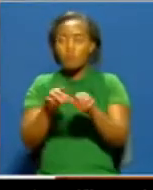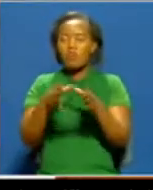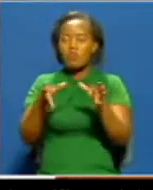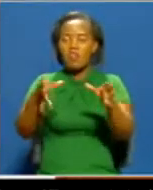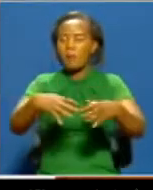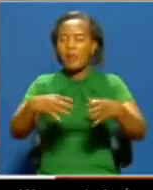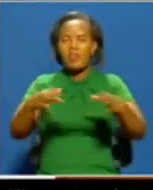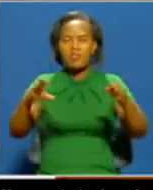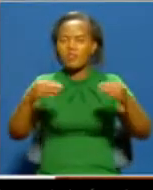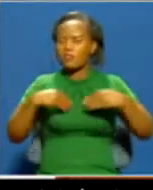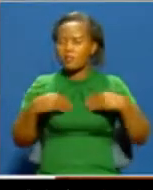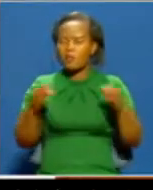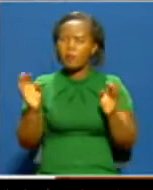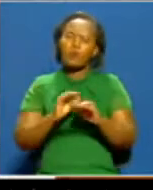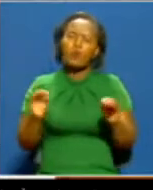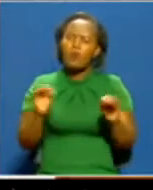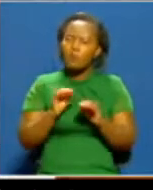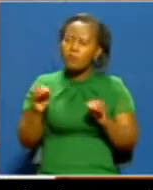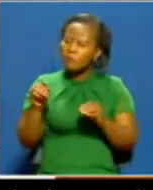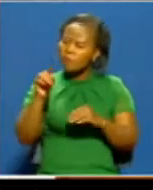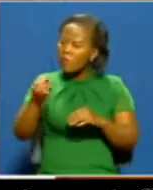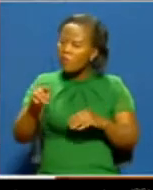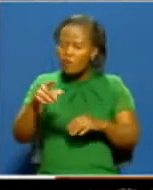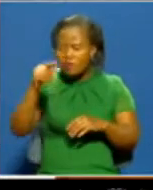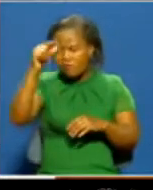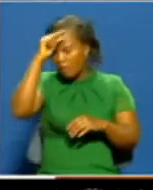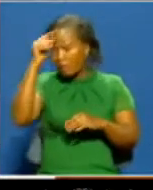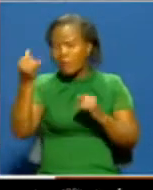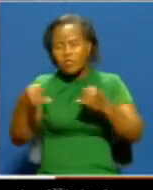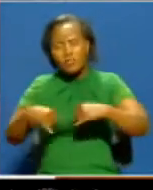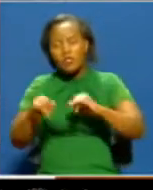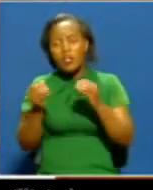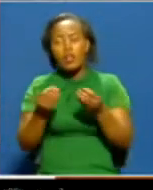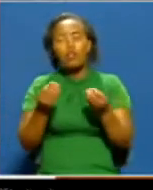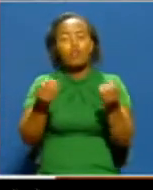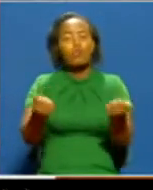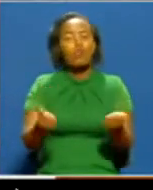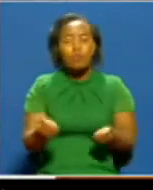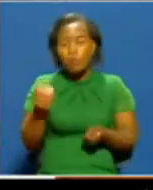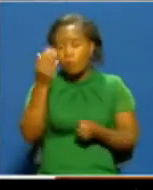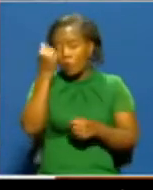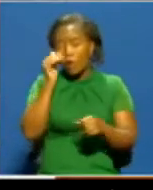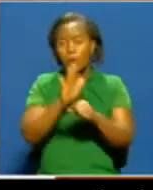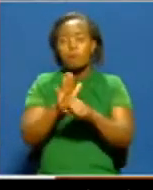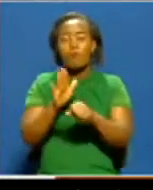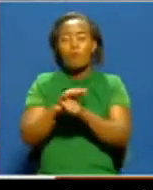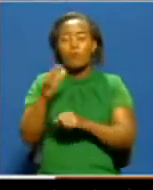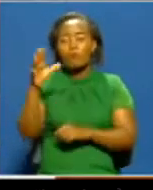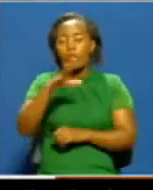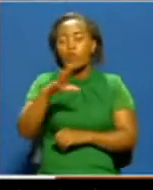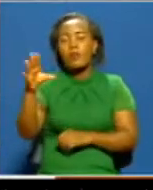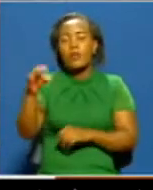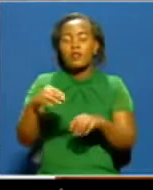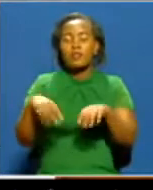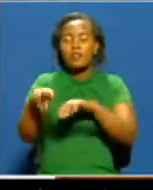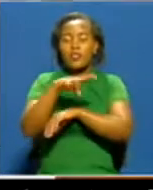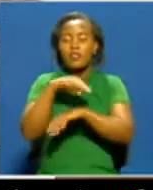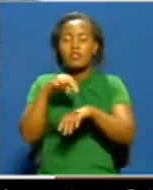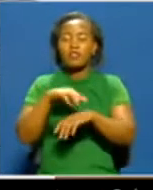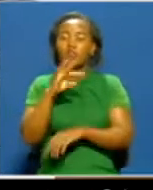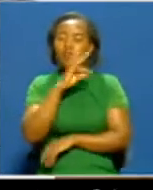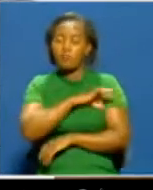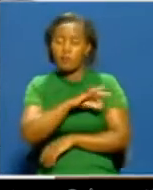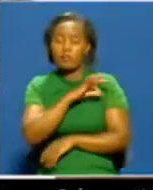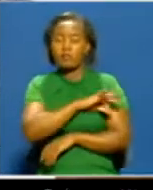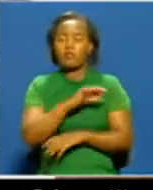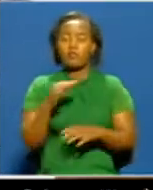acceptable. Maybe, is there something that governments are doing to address this? Because I understand most of the African nations are beneficiaries of the COVID shield program.